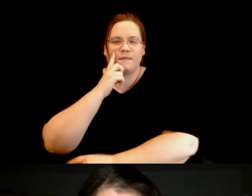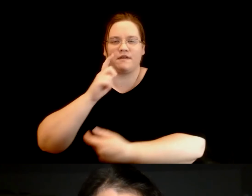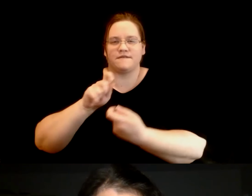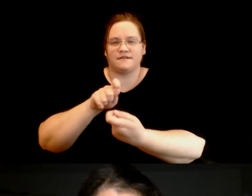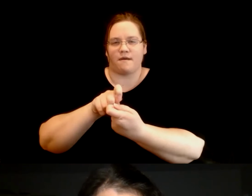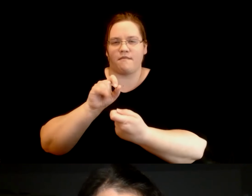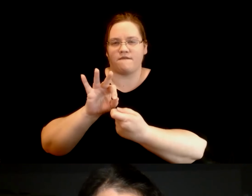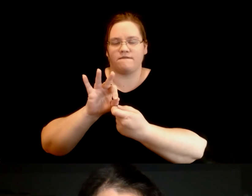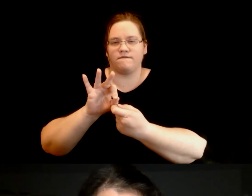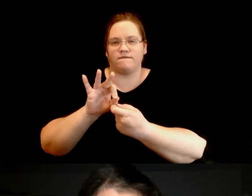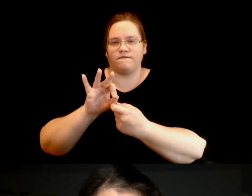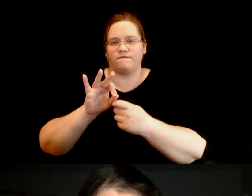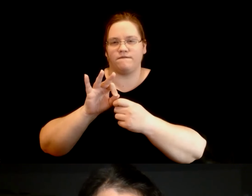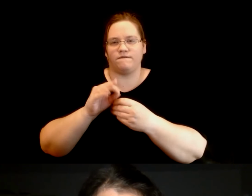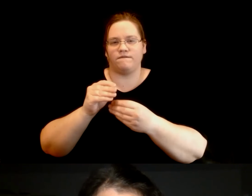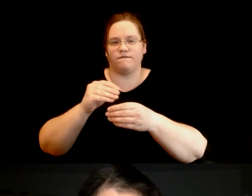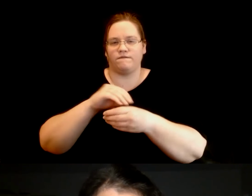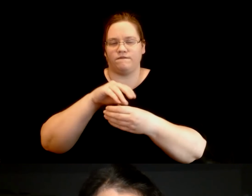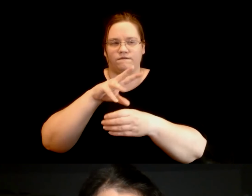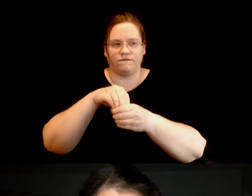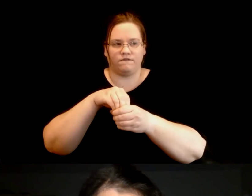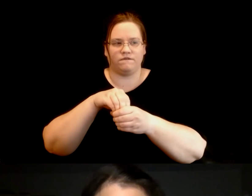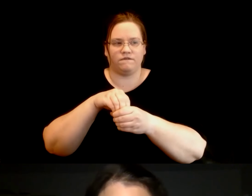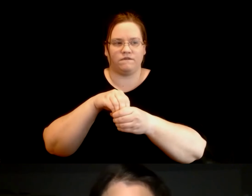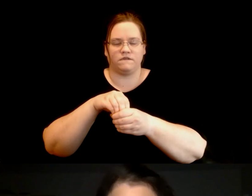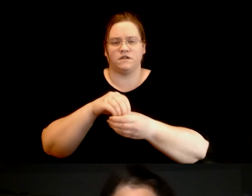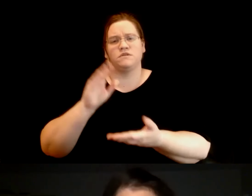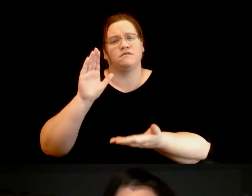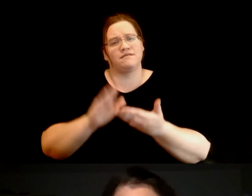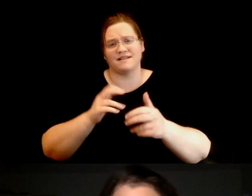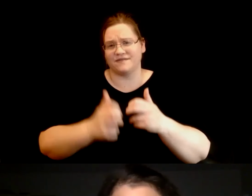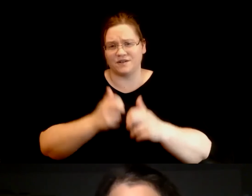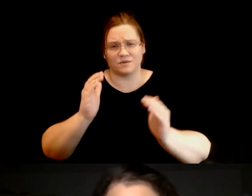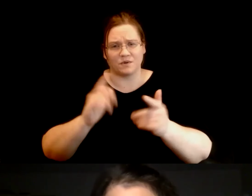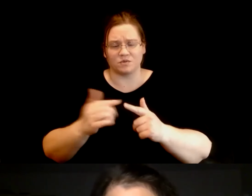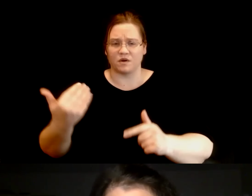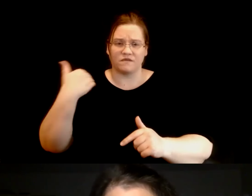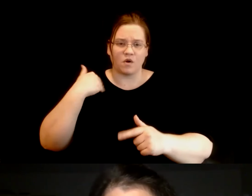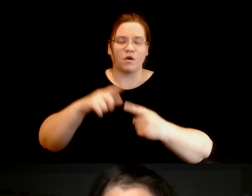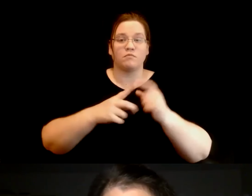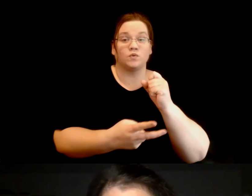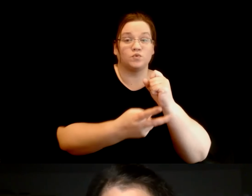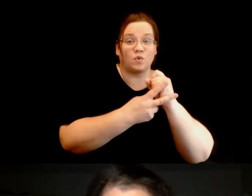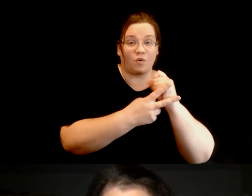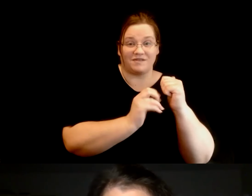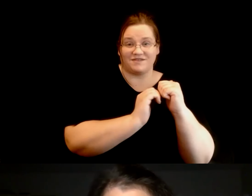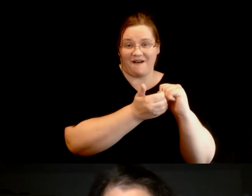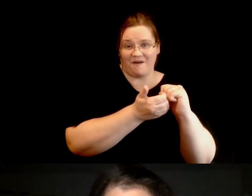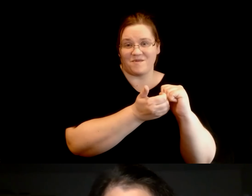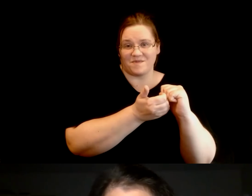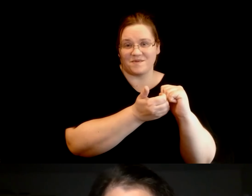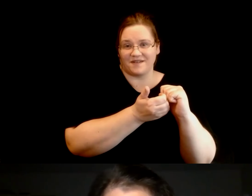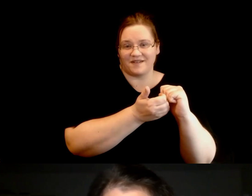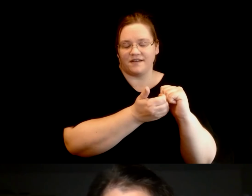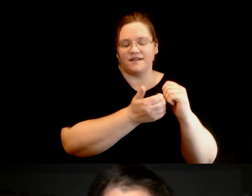then this has not been nearly as much of an issue as we thought earlier, but storage of the vaccine.